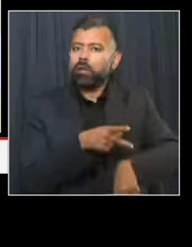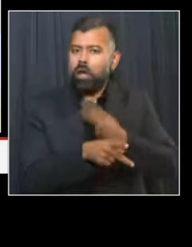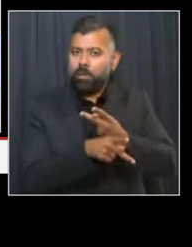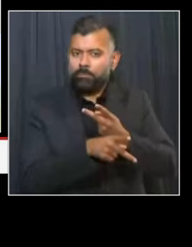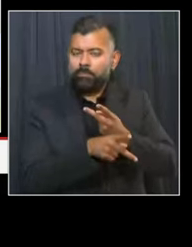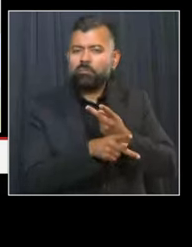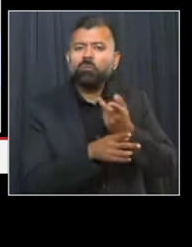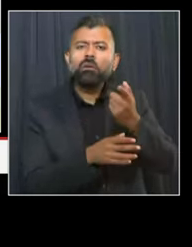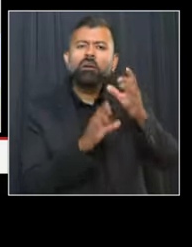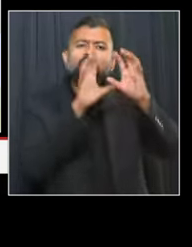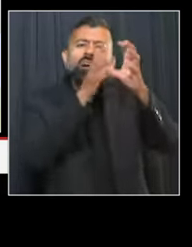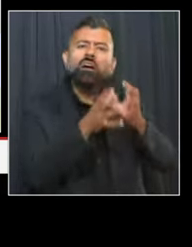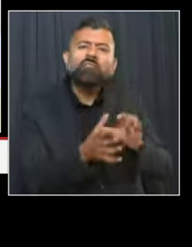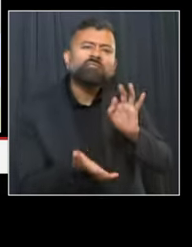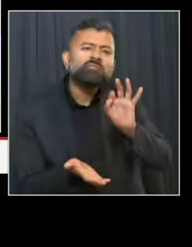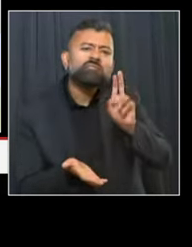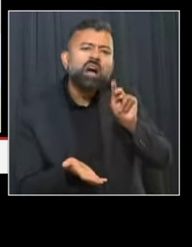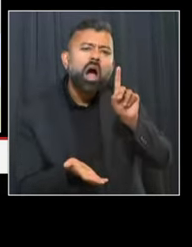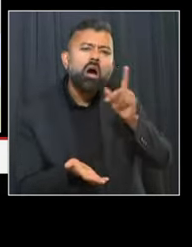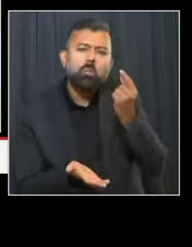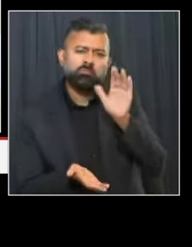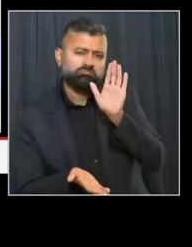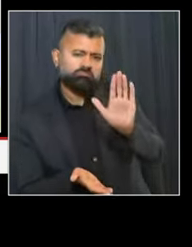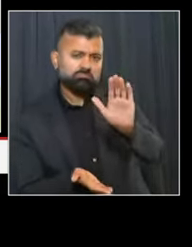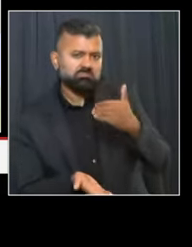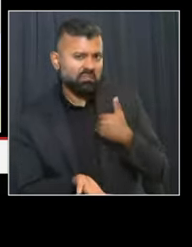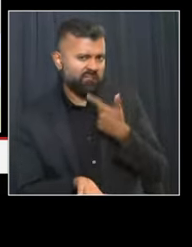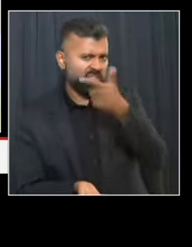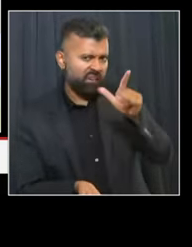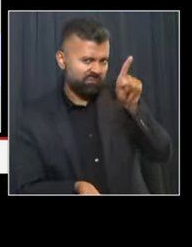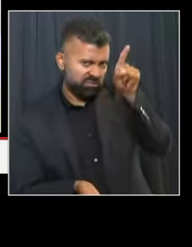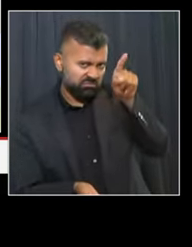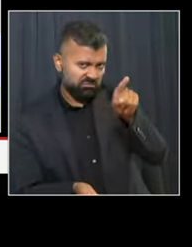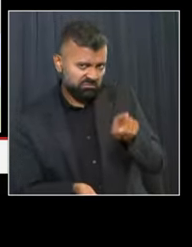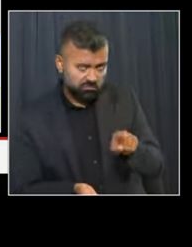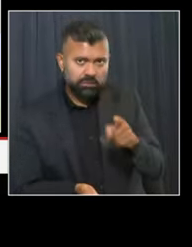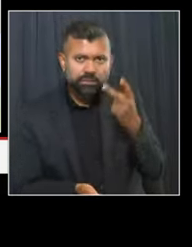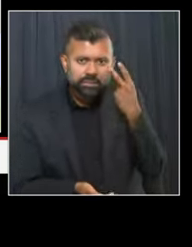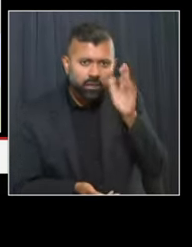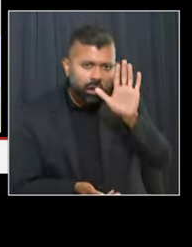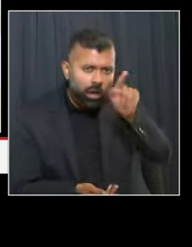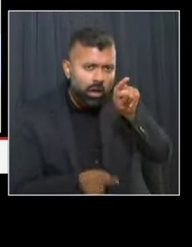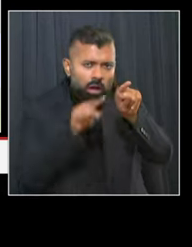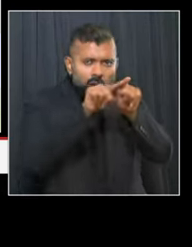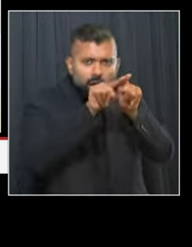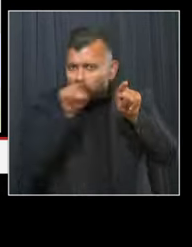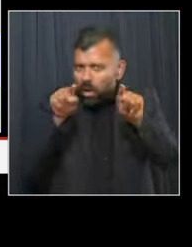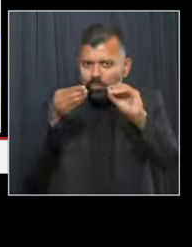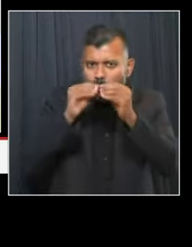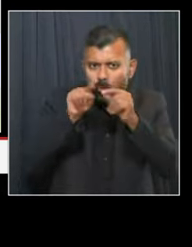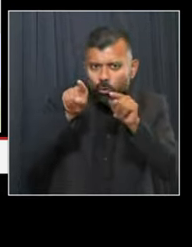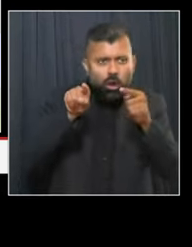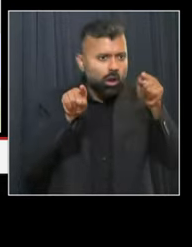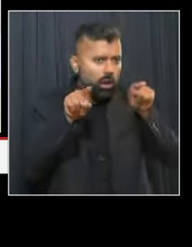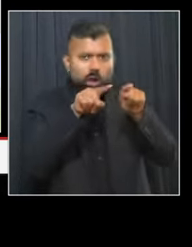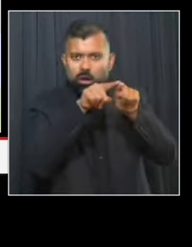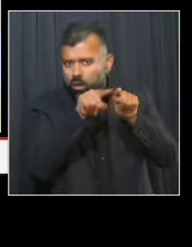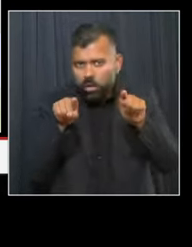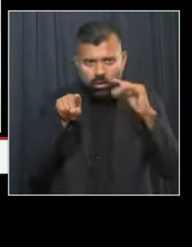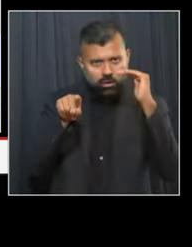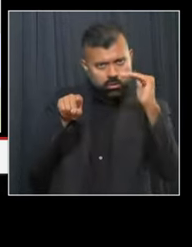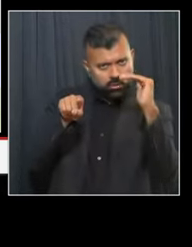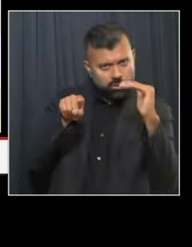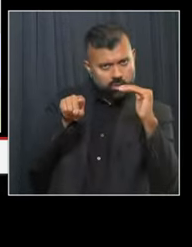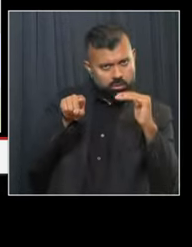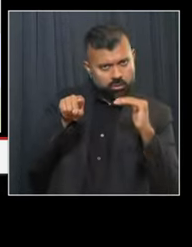all had to be considered on an individual basis when looking at the CR solution. So we couldn't look at the district's budget as a whole.